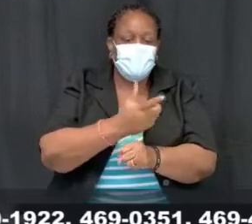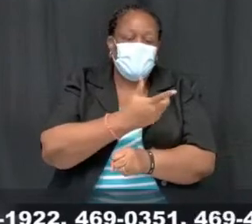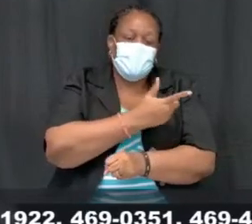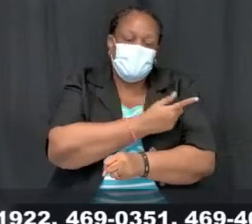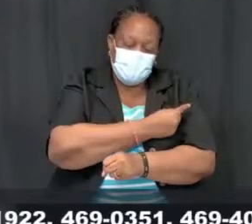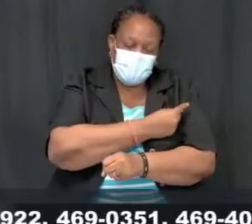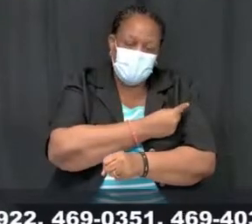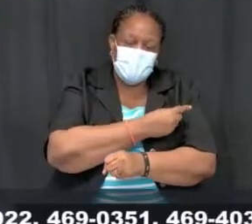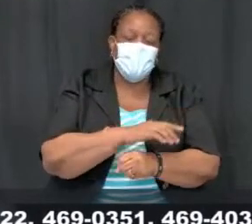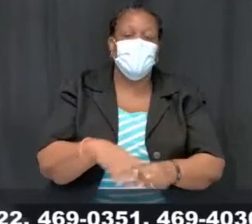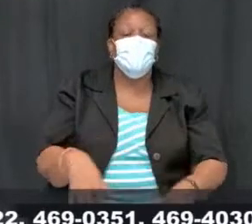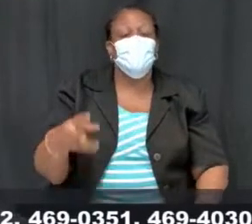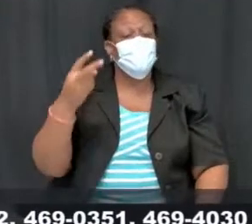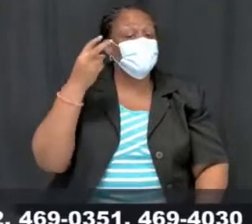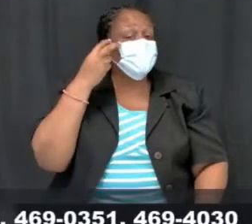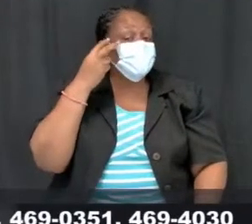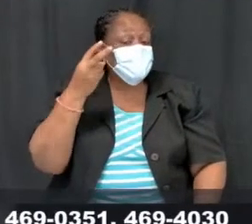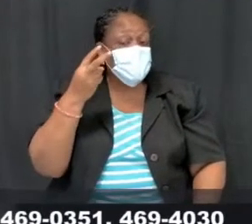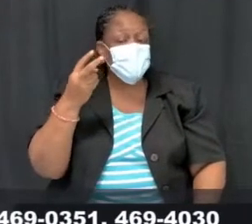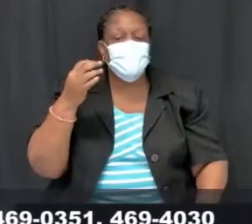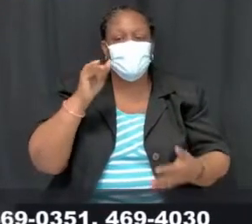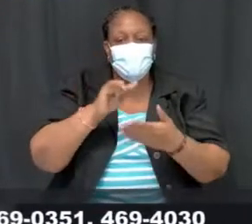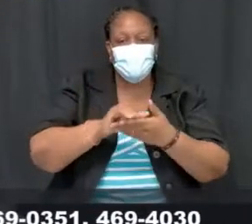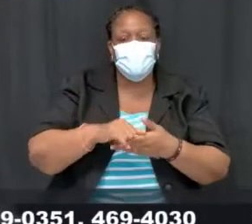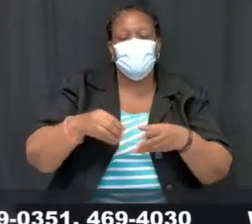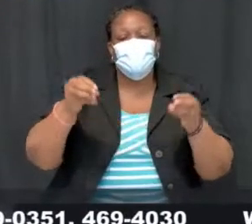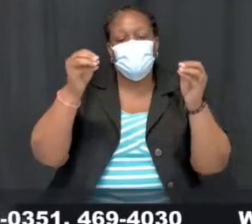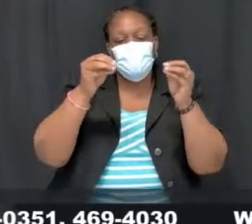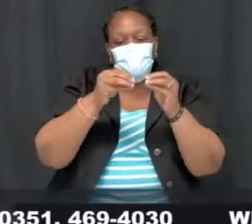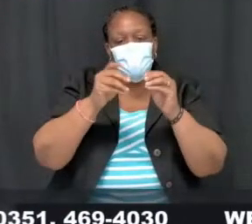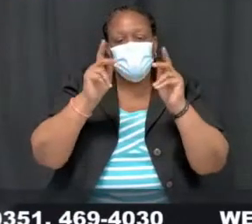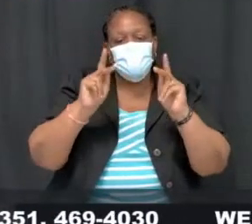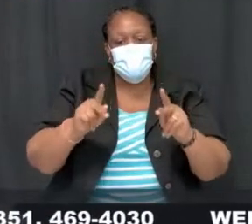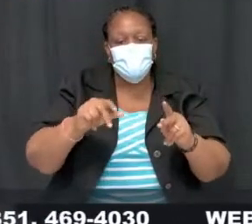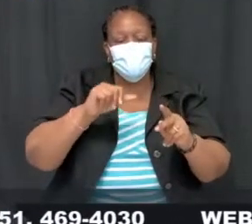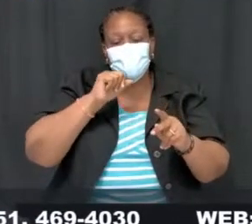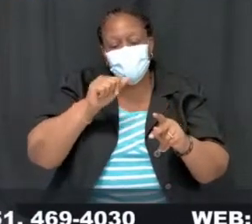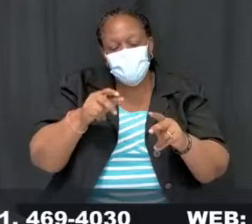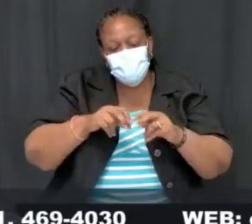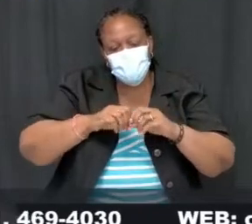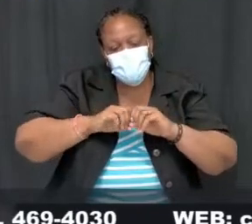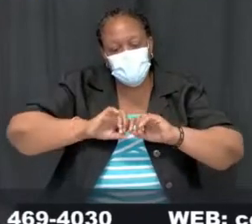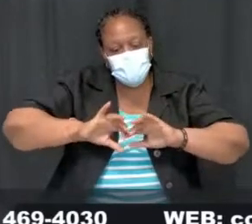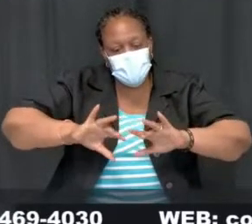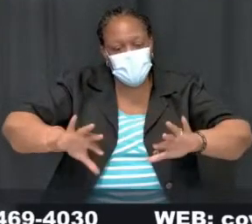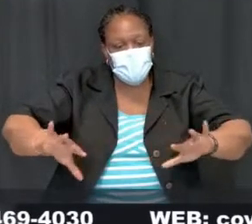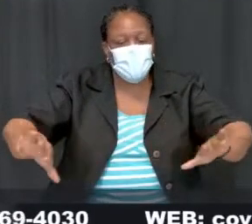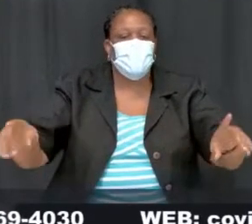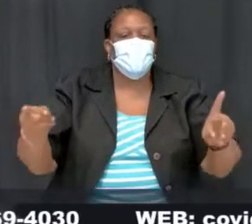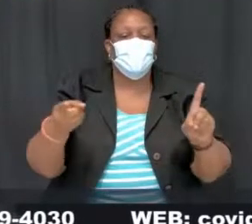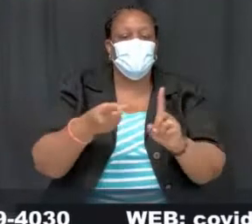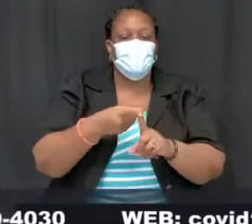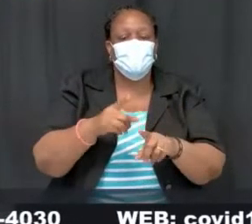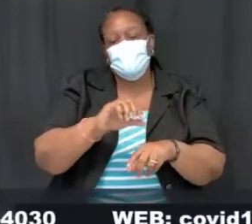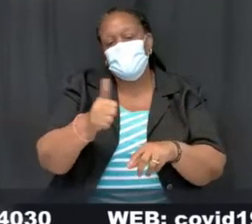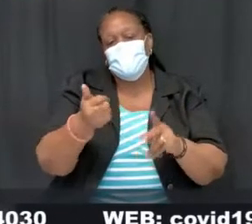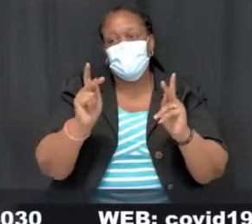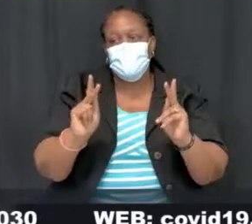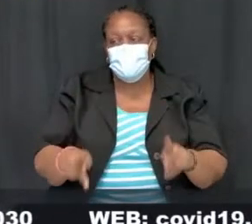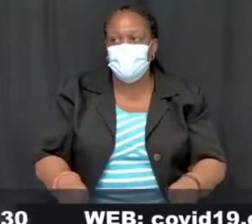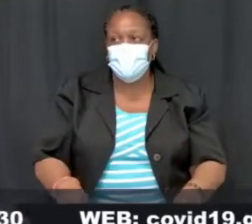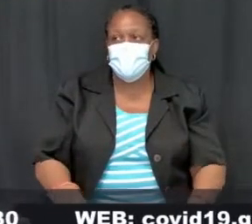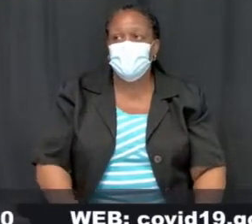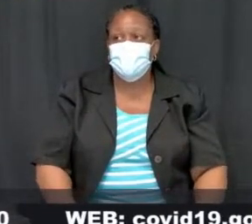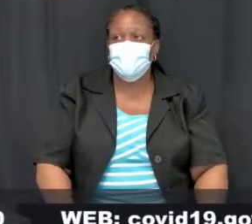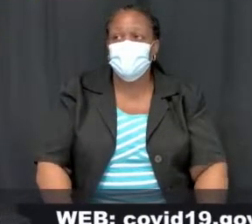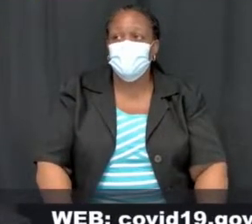at 70%, but with the development of new variants that are more transmissible, that